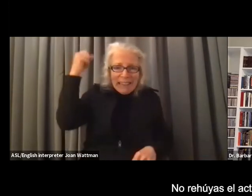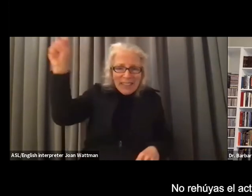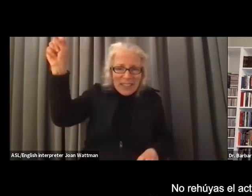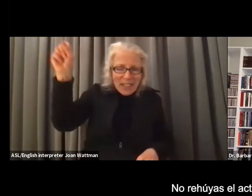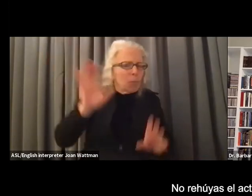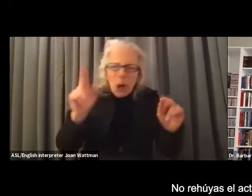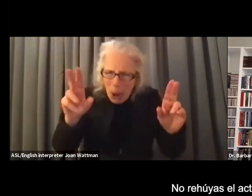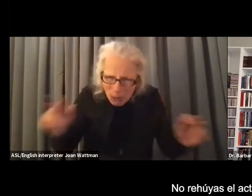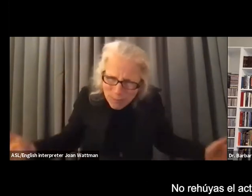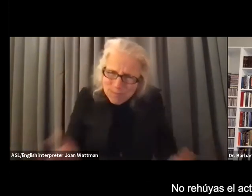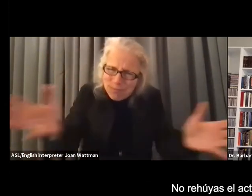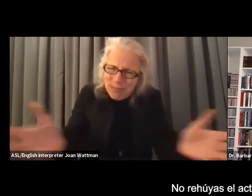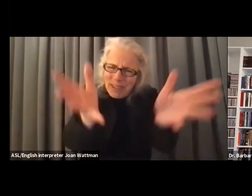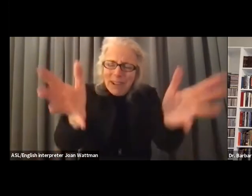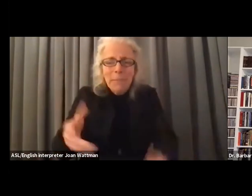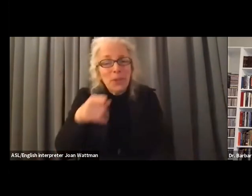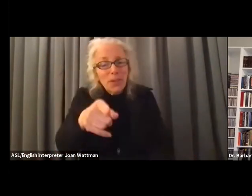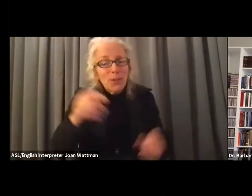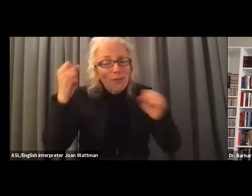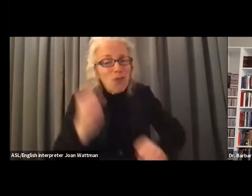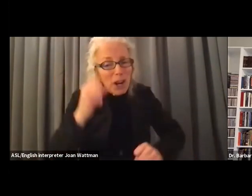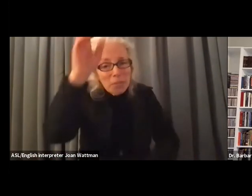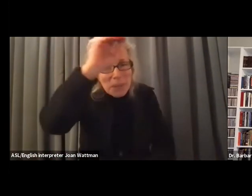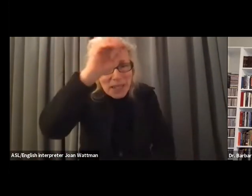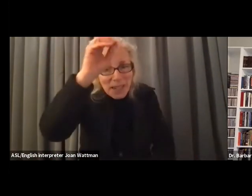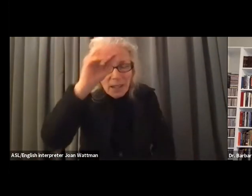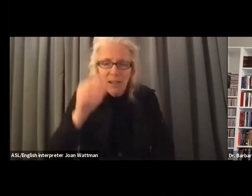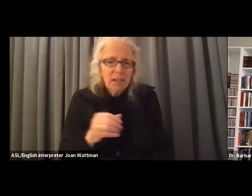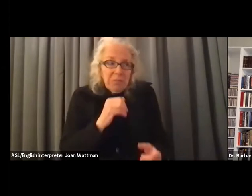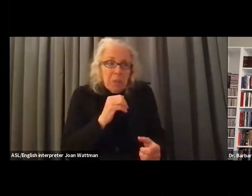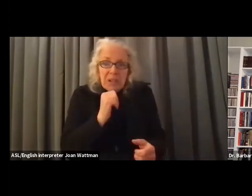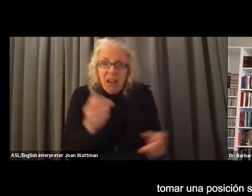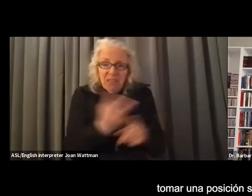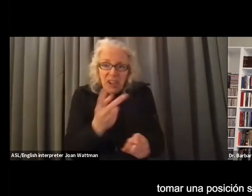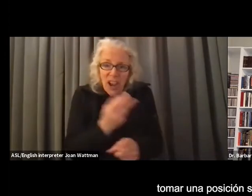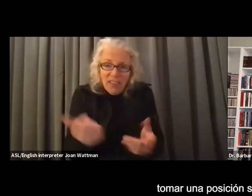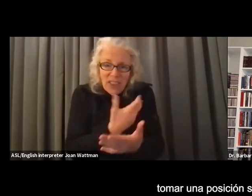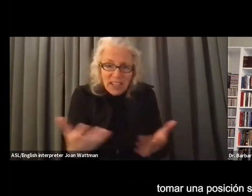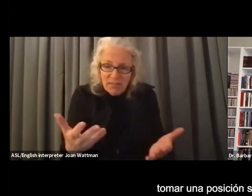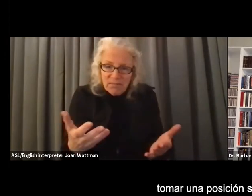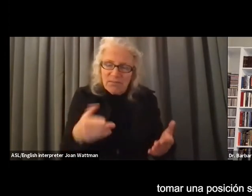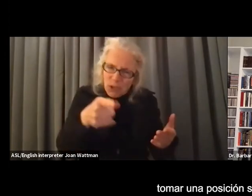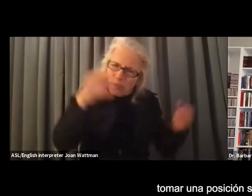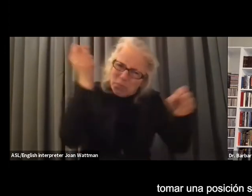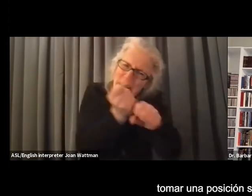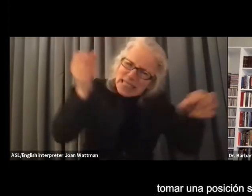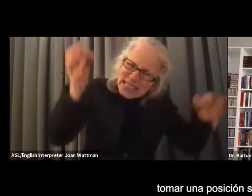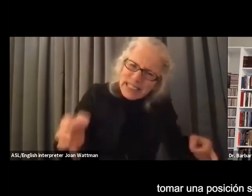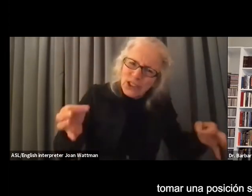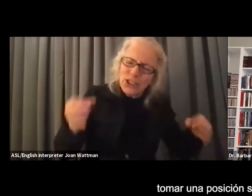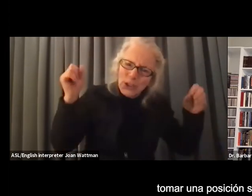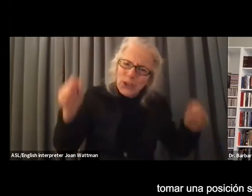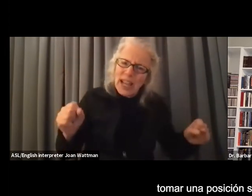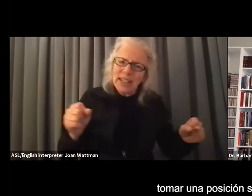shy away from taking strong positions, and you don't have to figure everything out before you take a position on something, before you